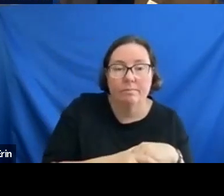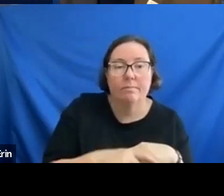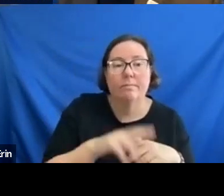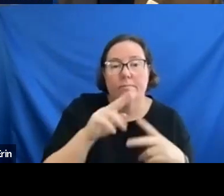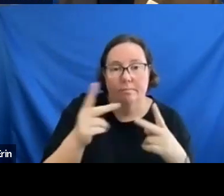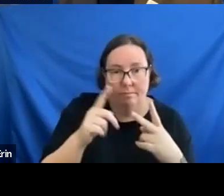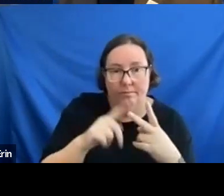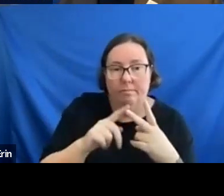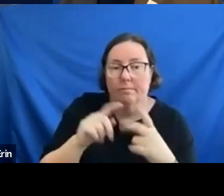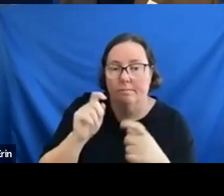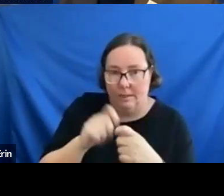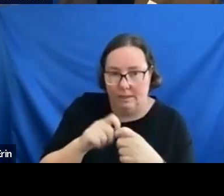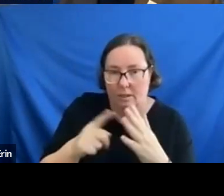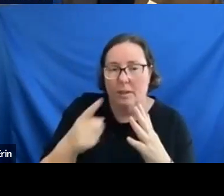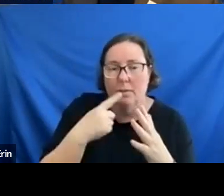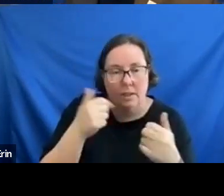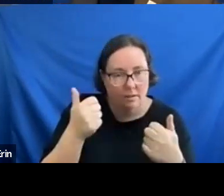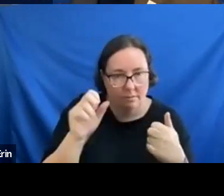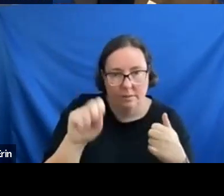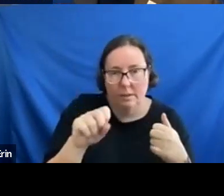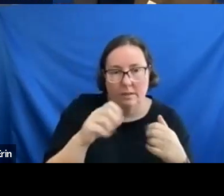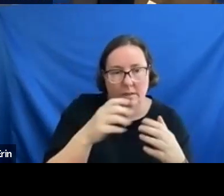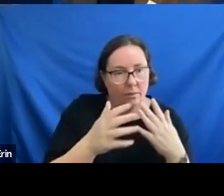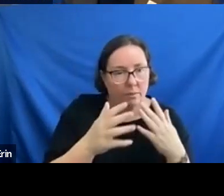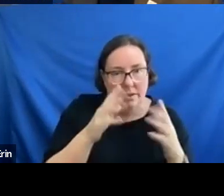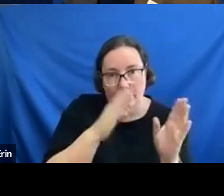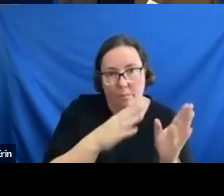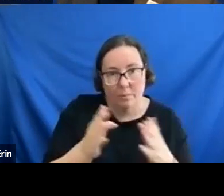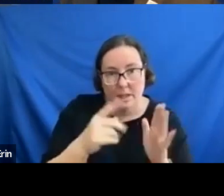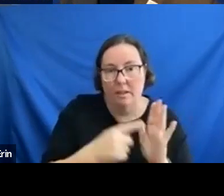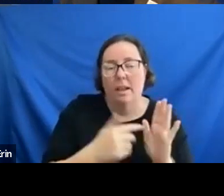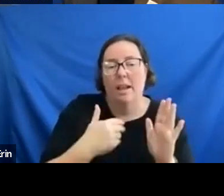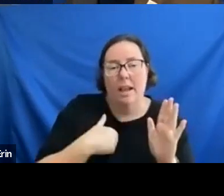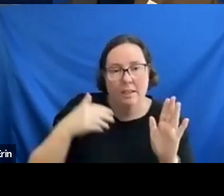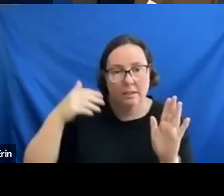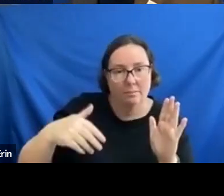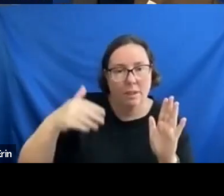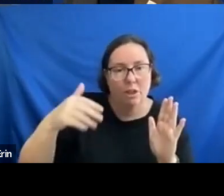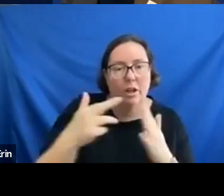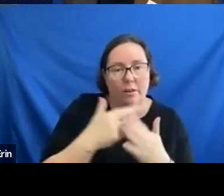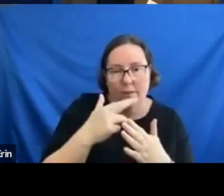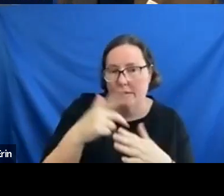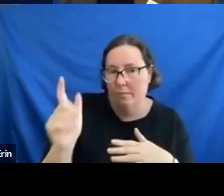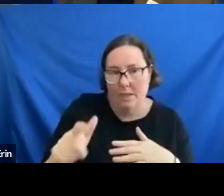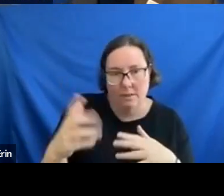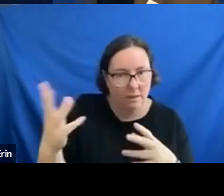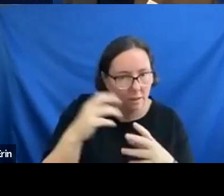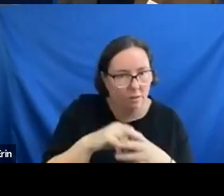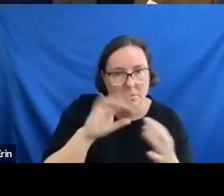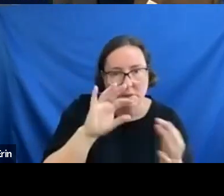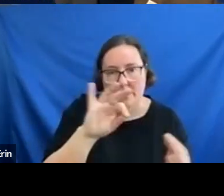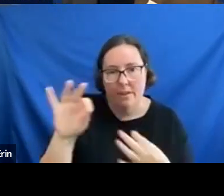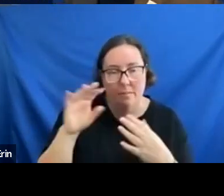second piece is exactly what you said, that whatever plan we come up with, it's subject to periodic review that can incorporate the feedback